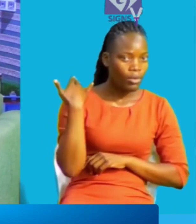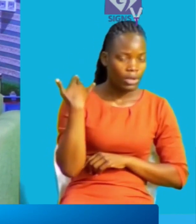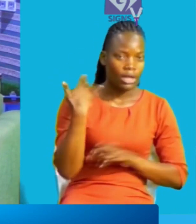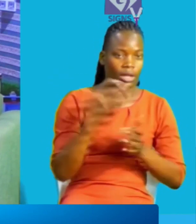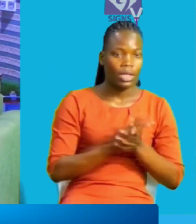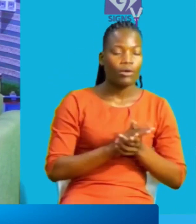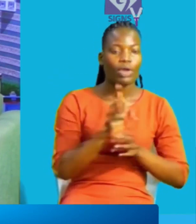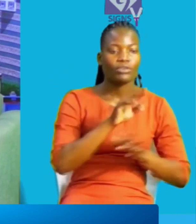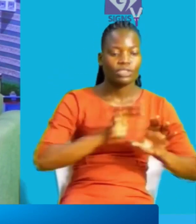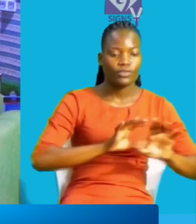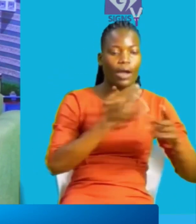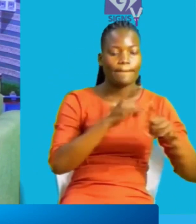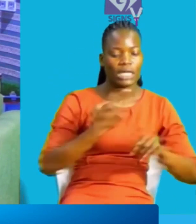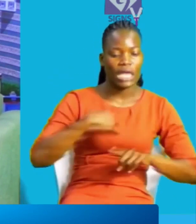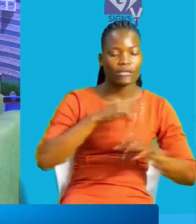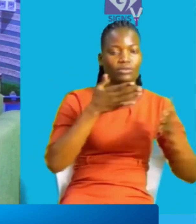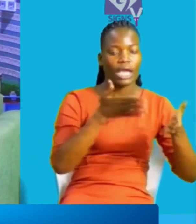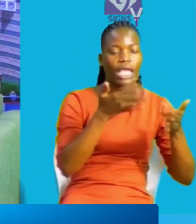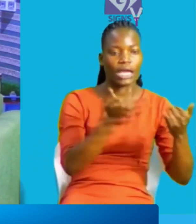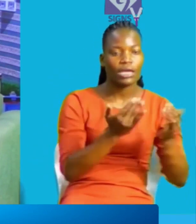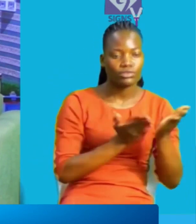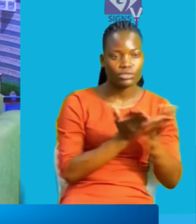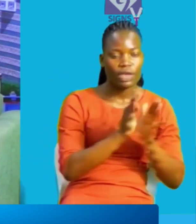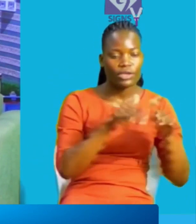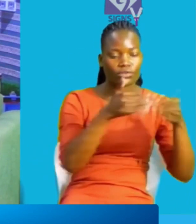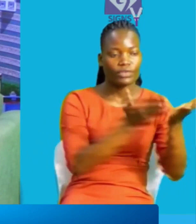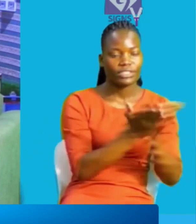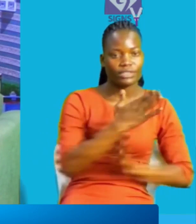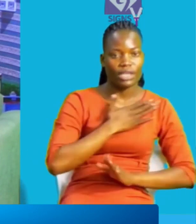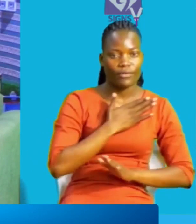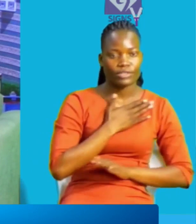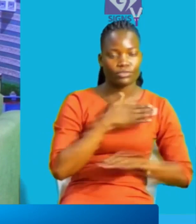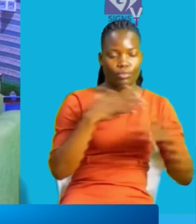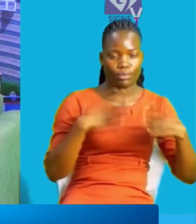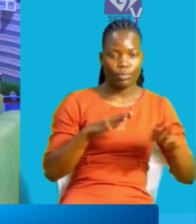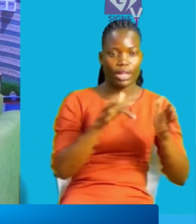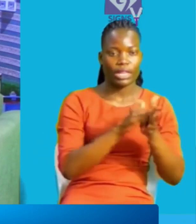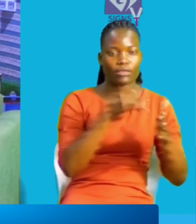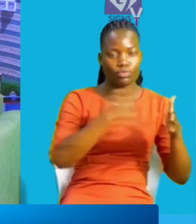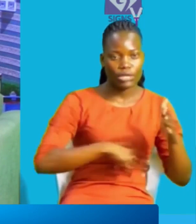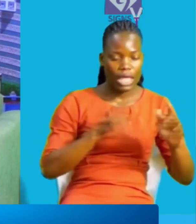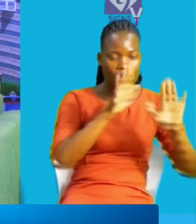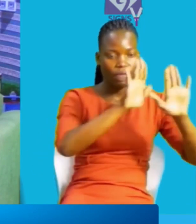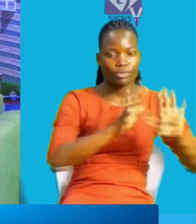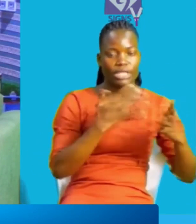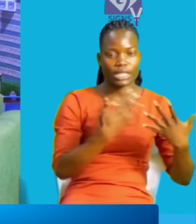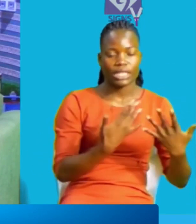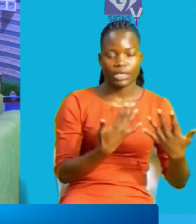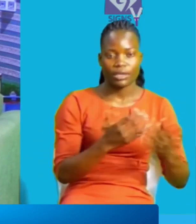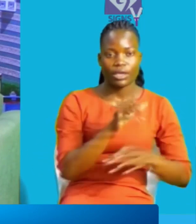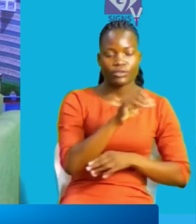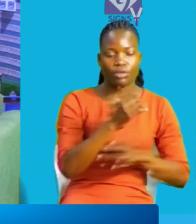kitambo tulikuwa tunaitwa force. But now we are here to serve. Yeah. To offer our service to the members of the public. Yes, that's the main thing.